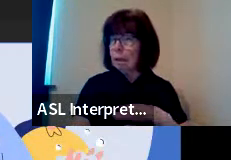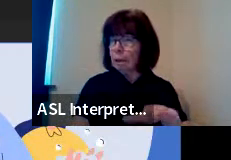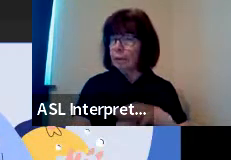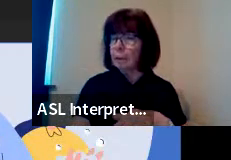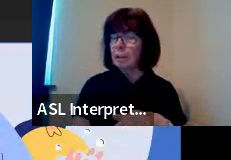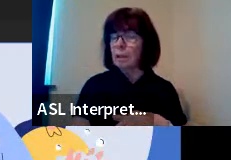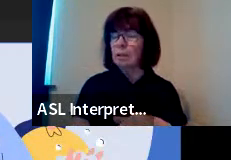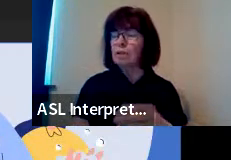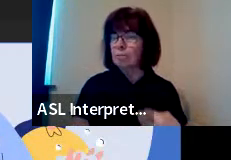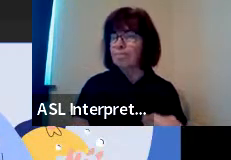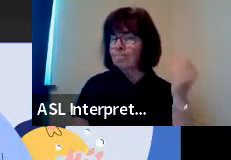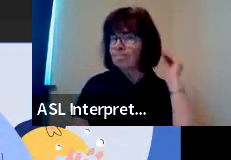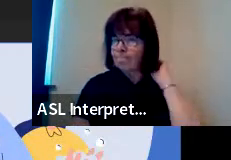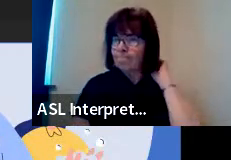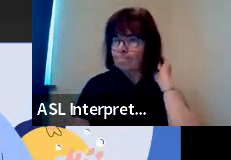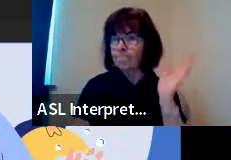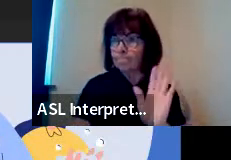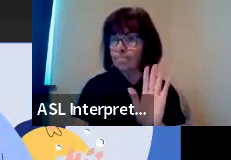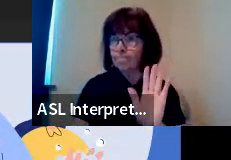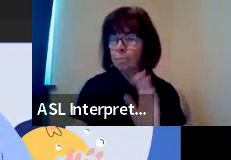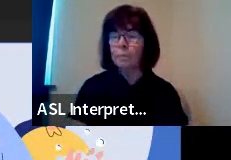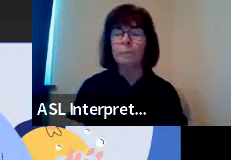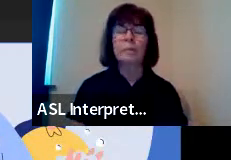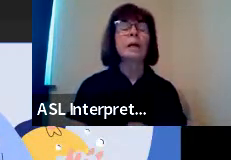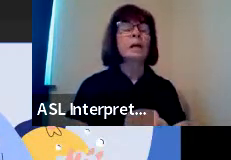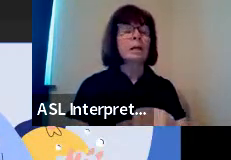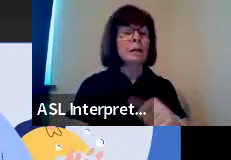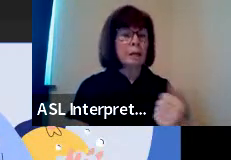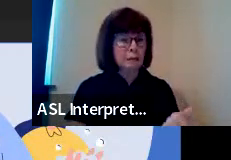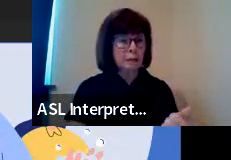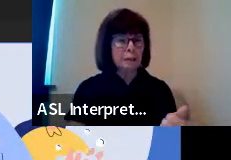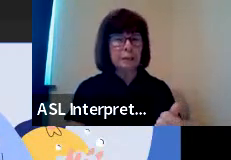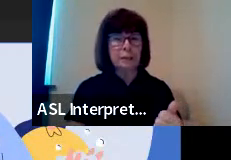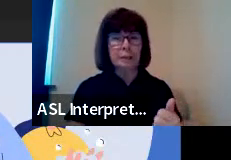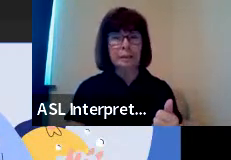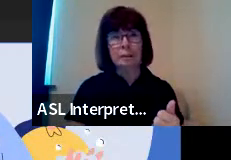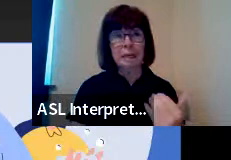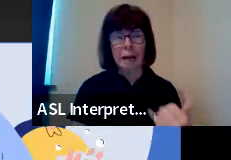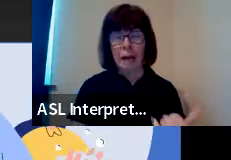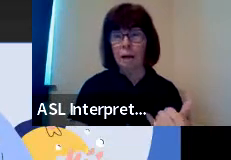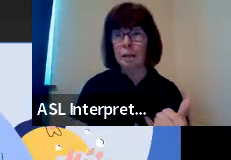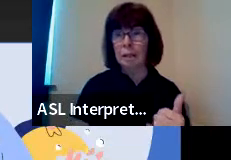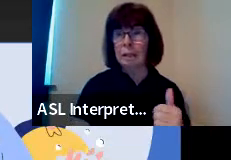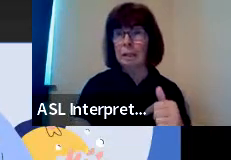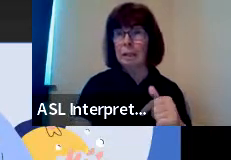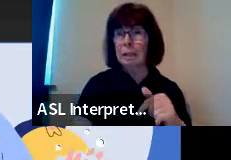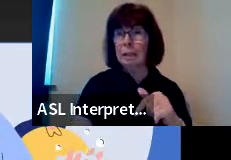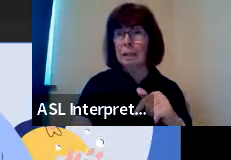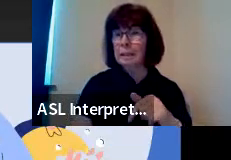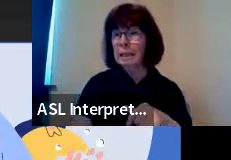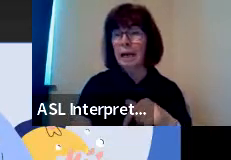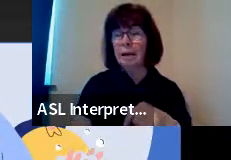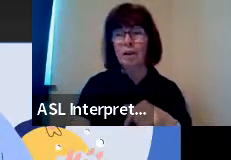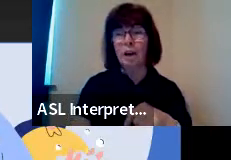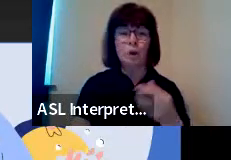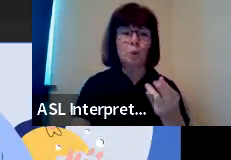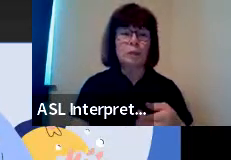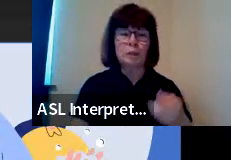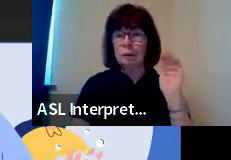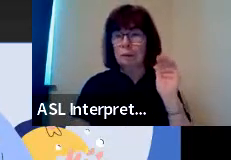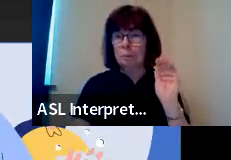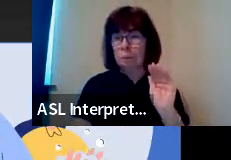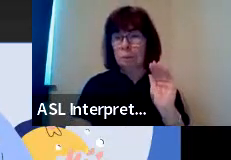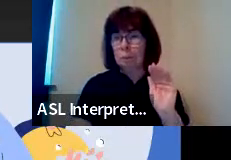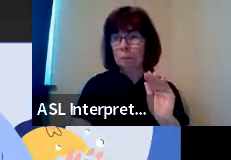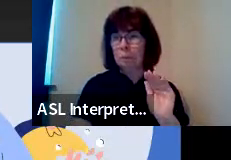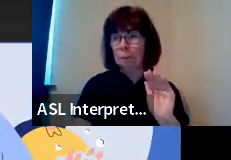keep that in mind. The other thing to keep in mind is that we are at a time of reduced resources. FEMA funding is starting